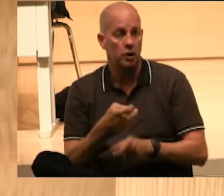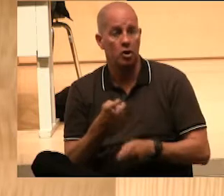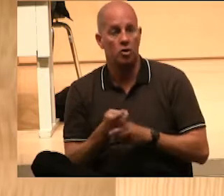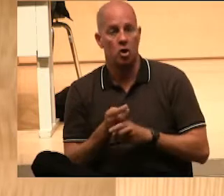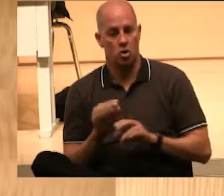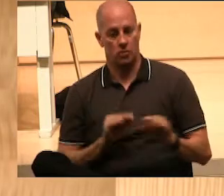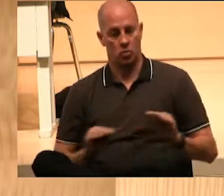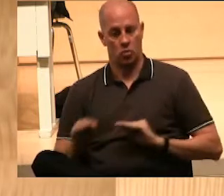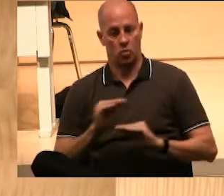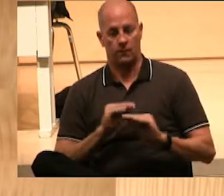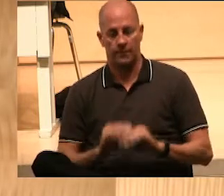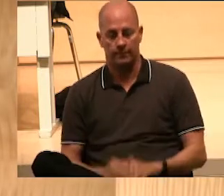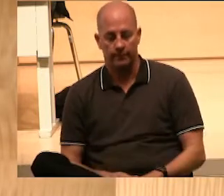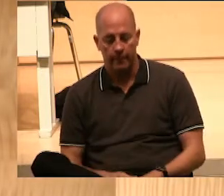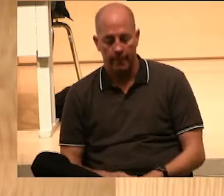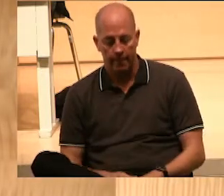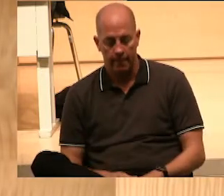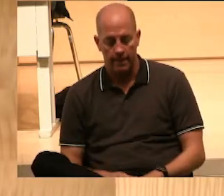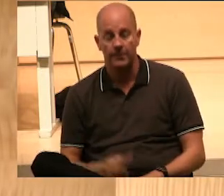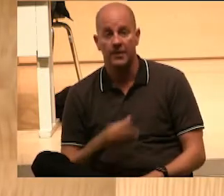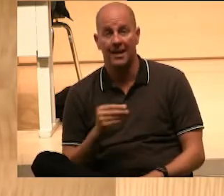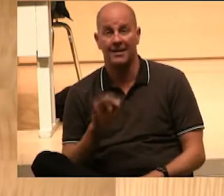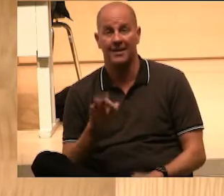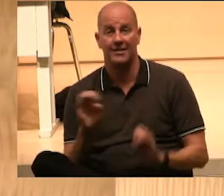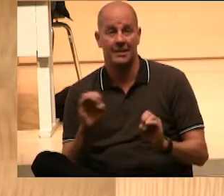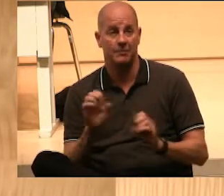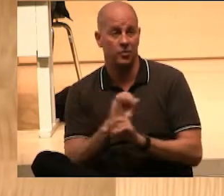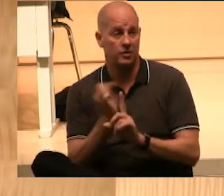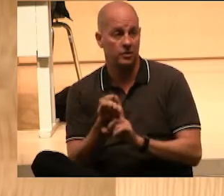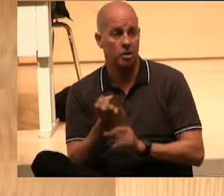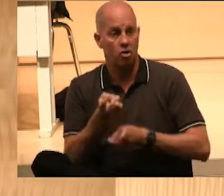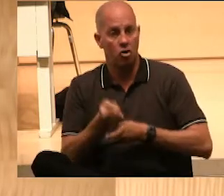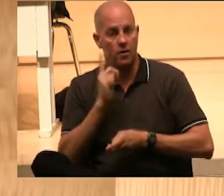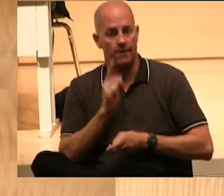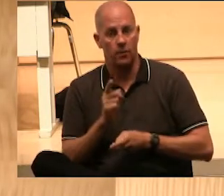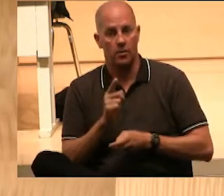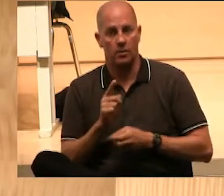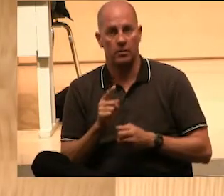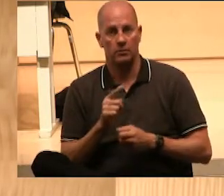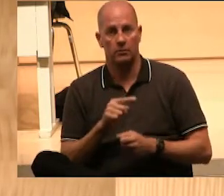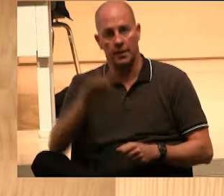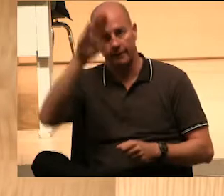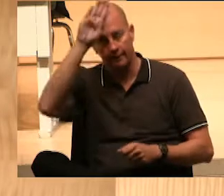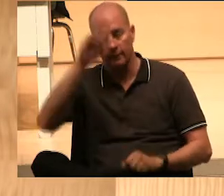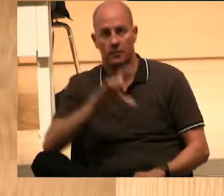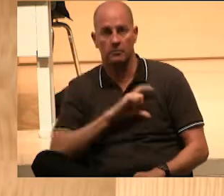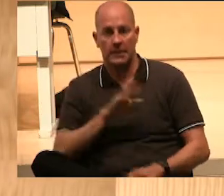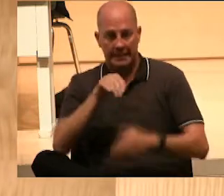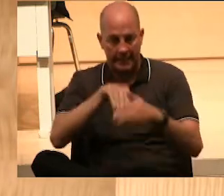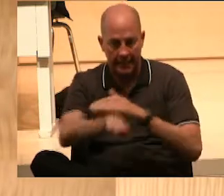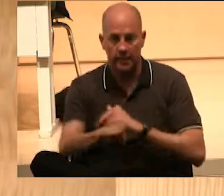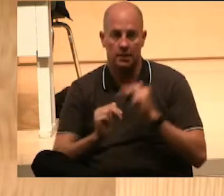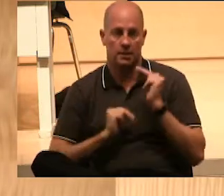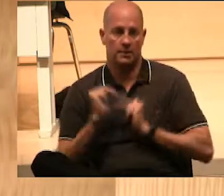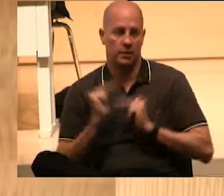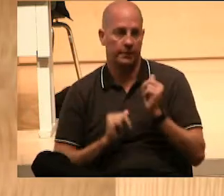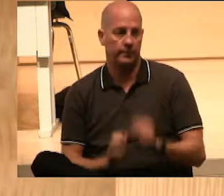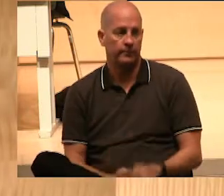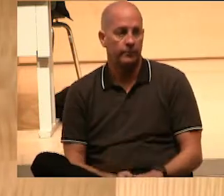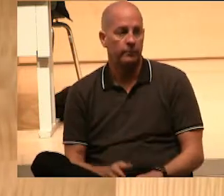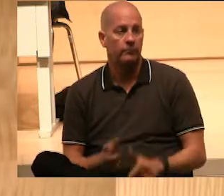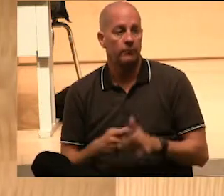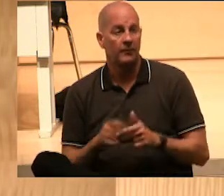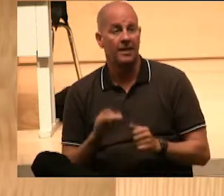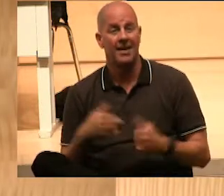and also if you need this emergency situation, it's difficult for first responders to get in and actually help. And there's